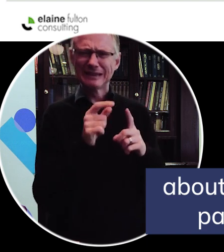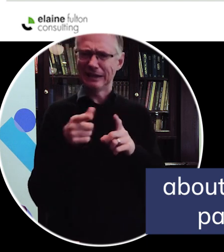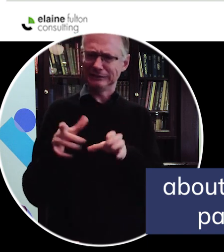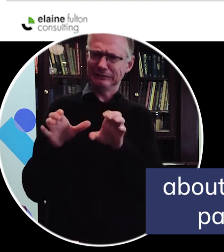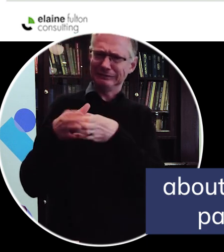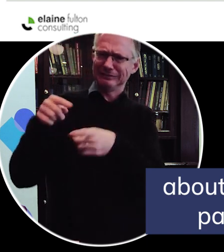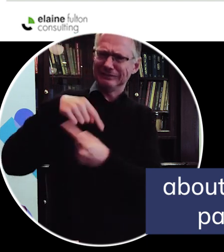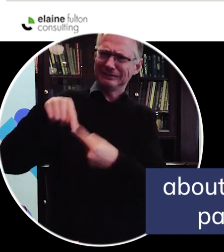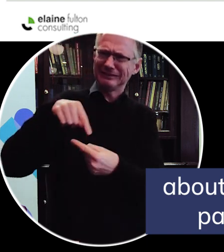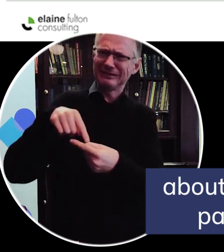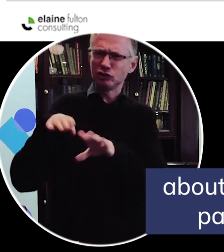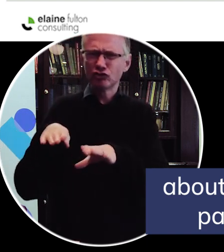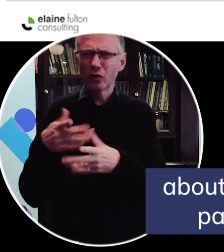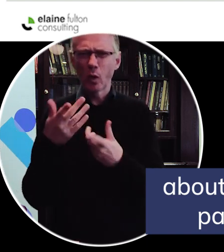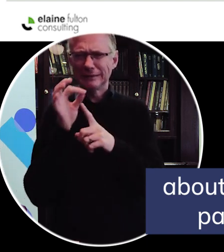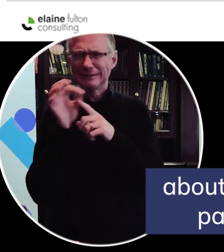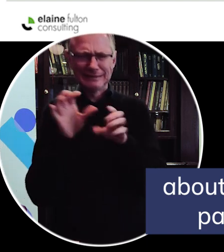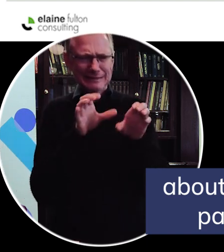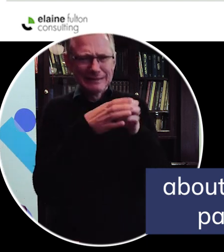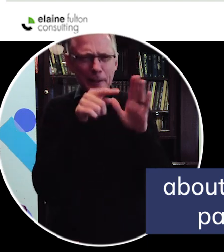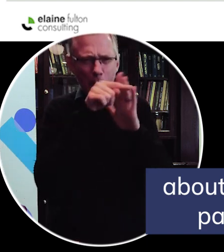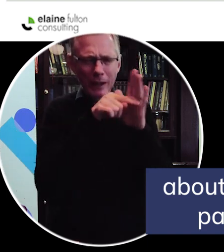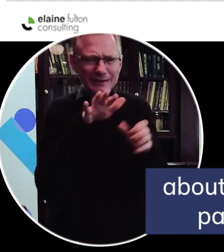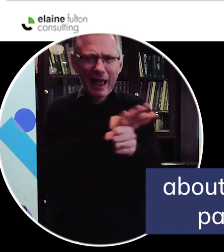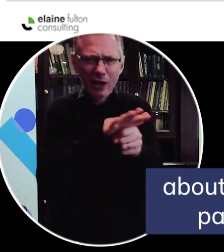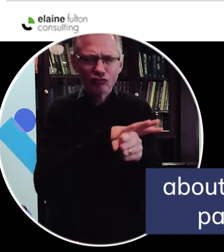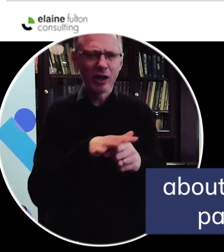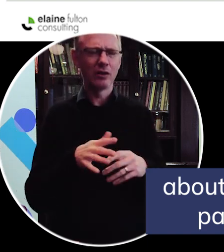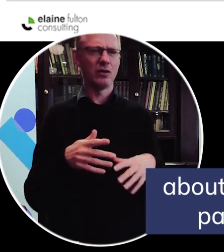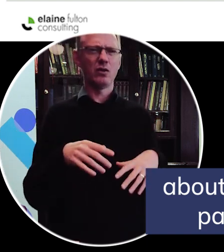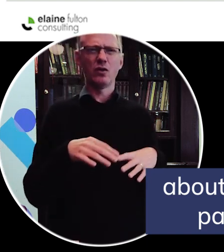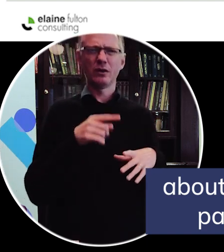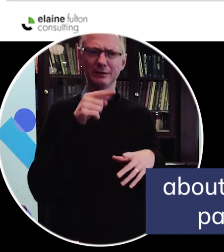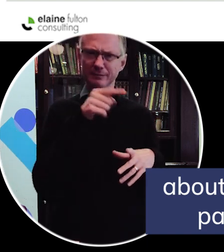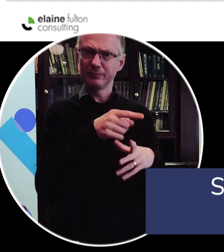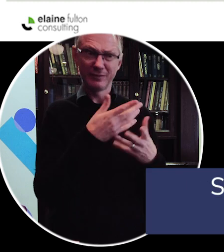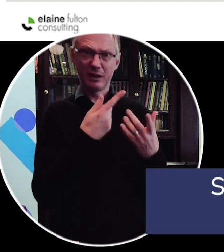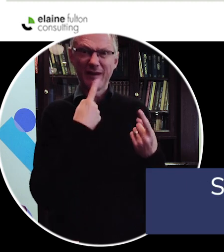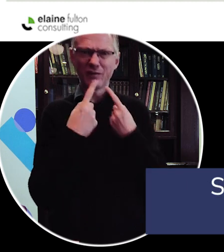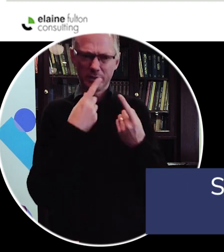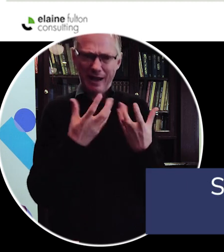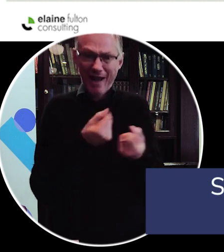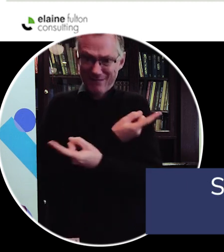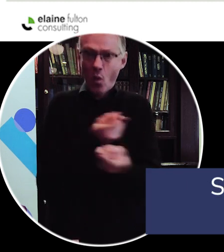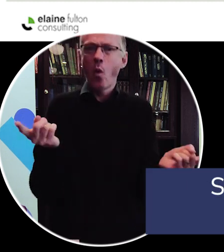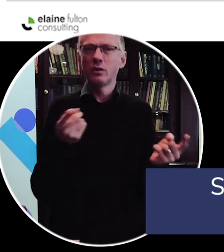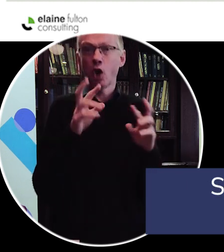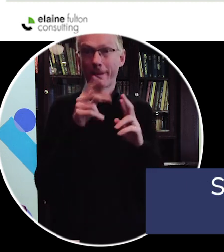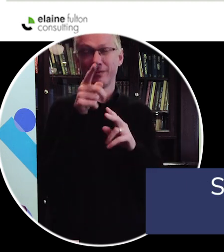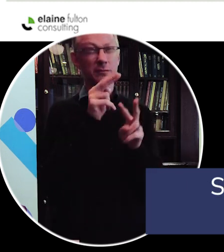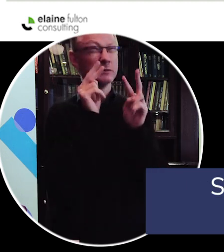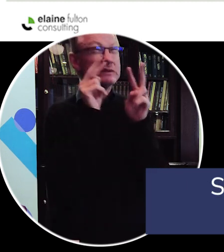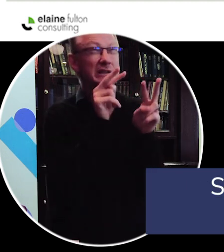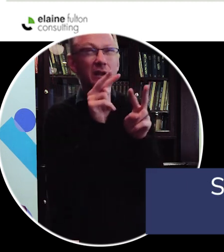and young people or particular policy areas. It is informed by all of that. So hopefully when you see it, you can see